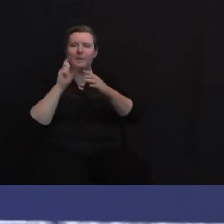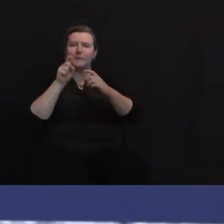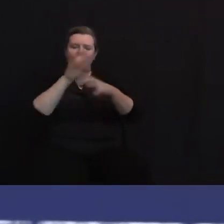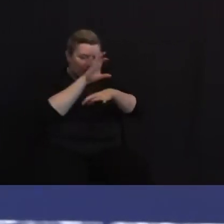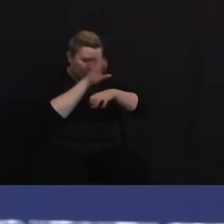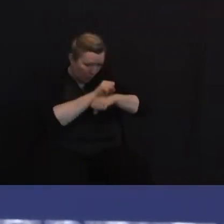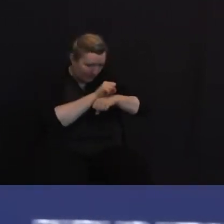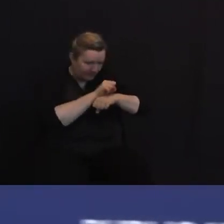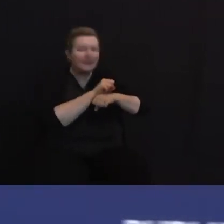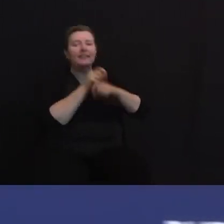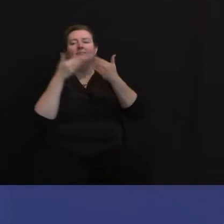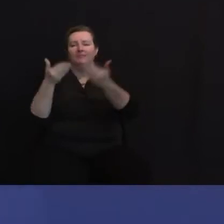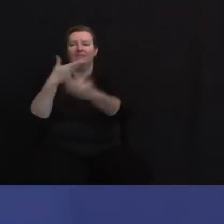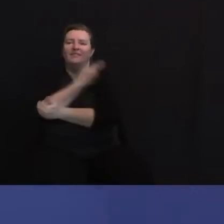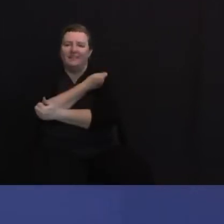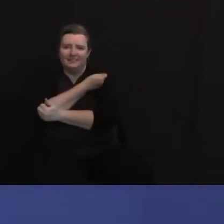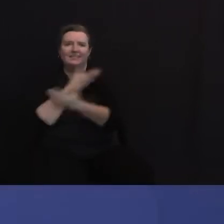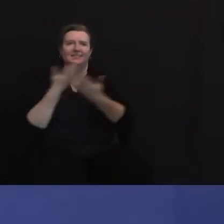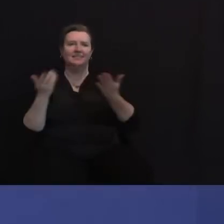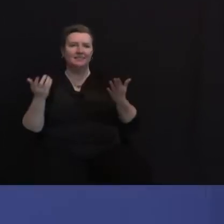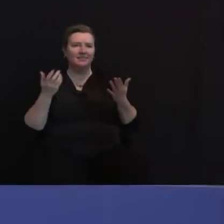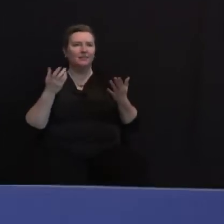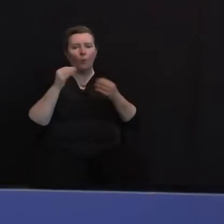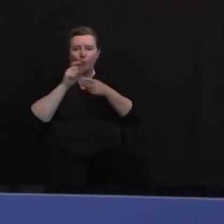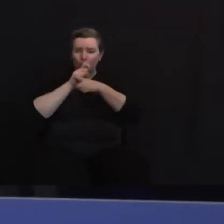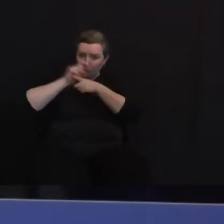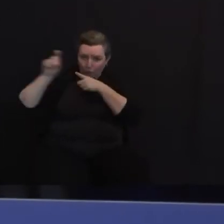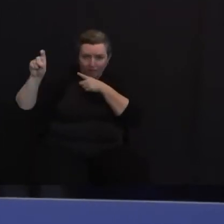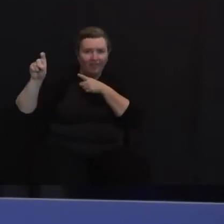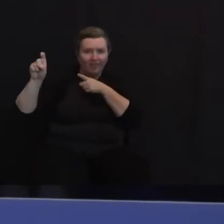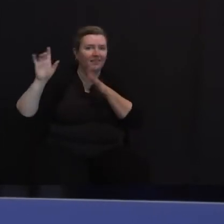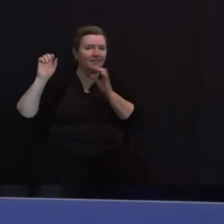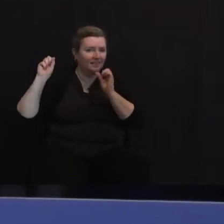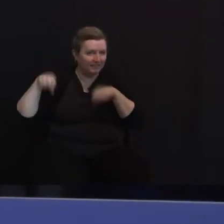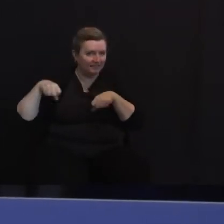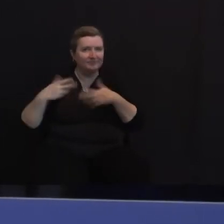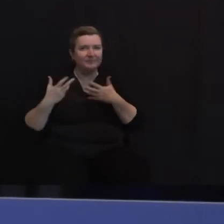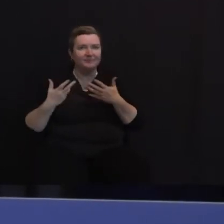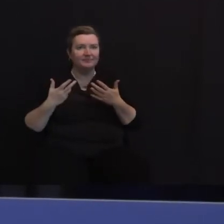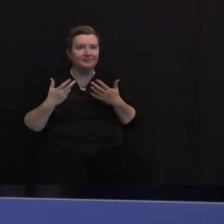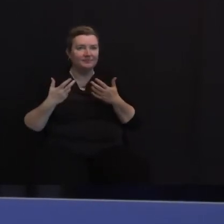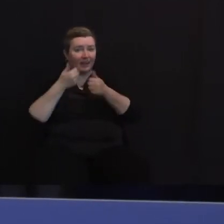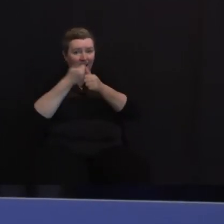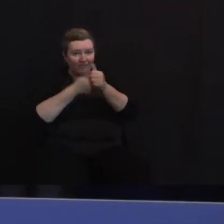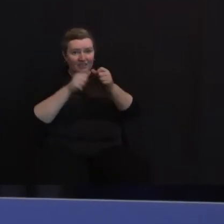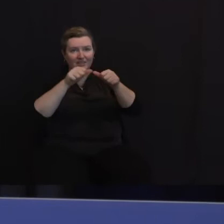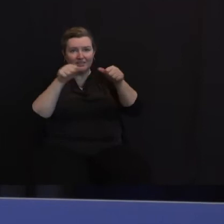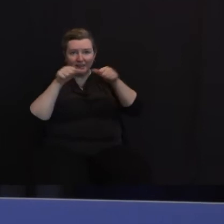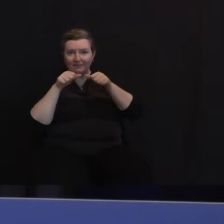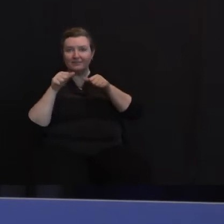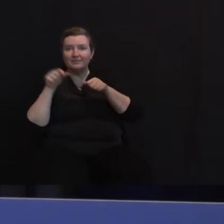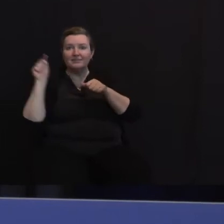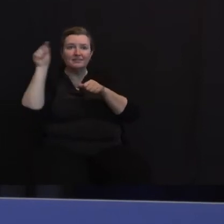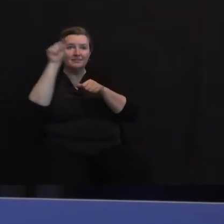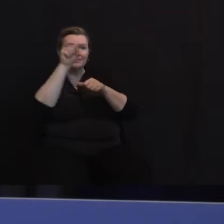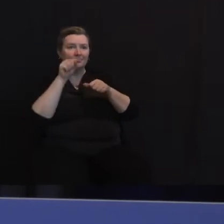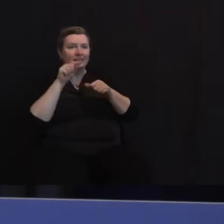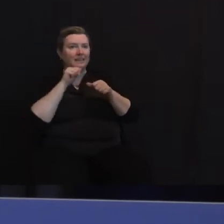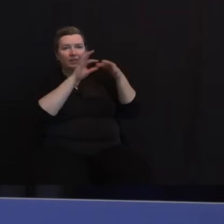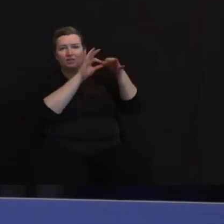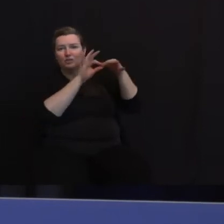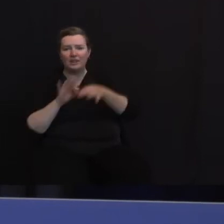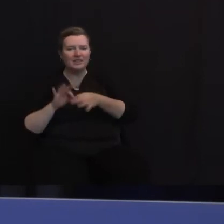pre-register and make an appointment or call because not every site interfaces with the appointment scheduling. So